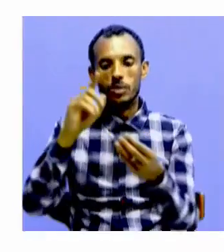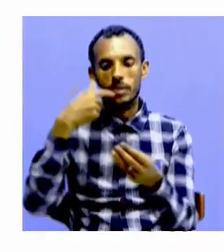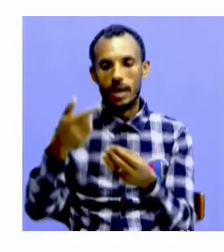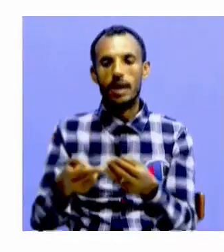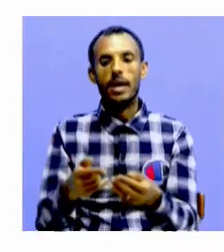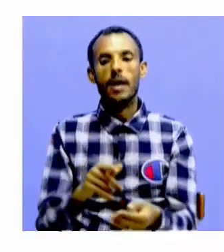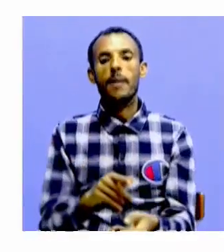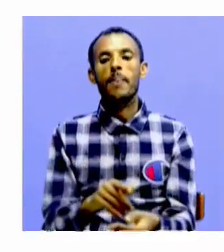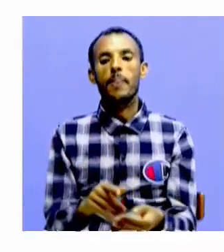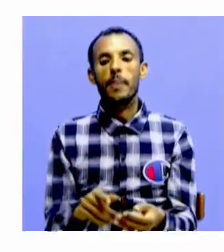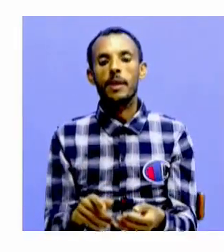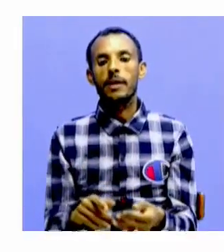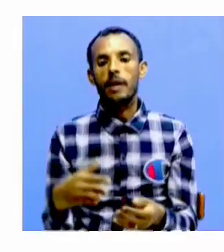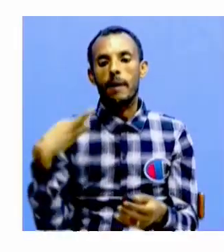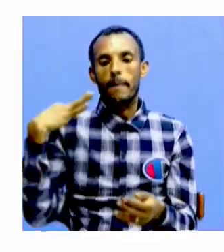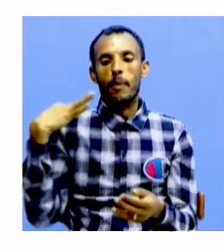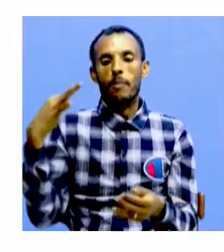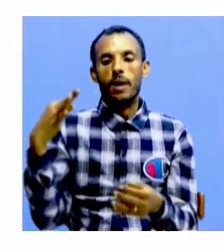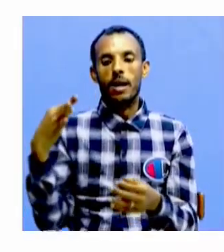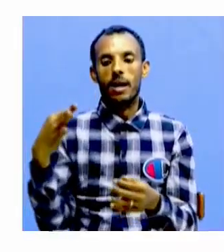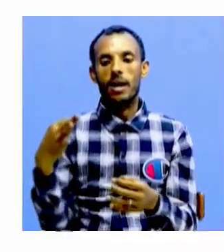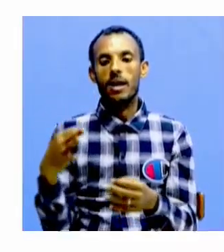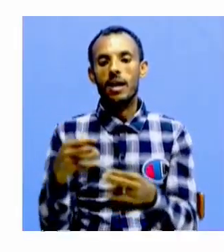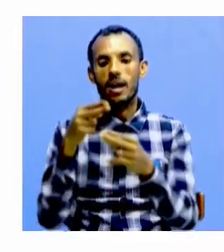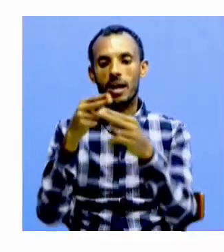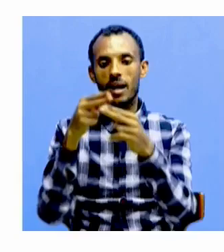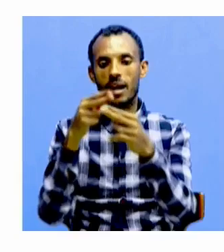proper noun, proper